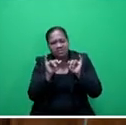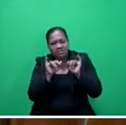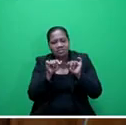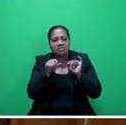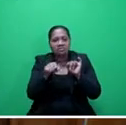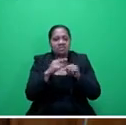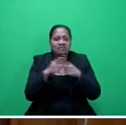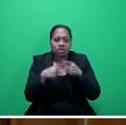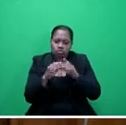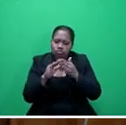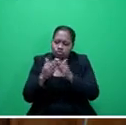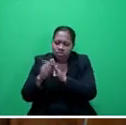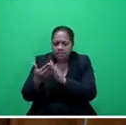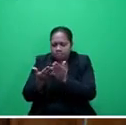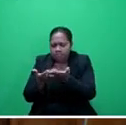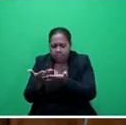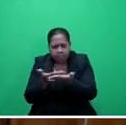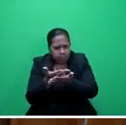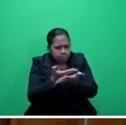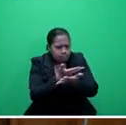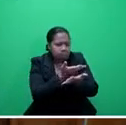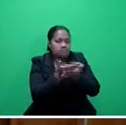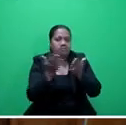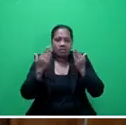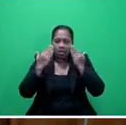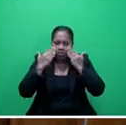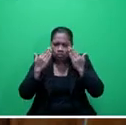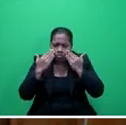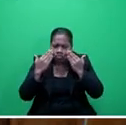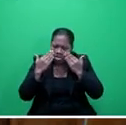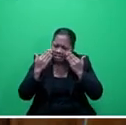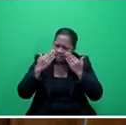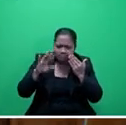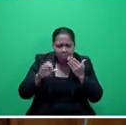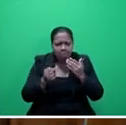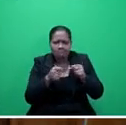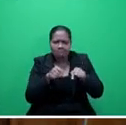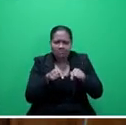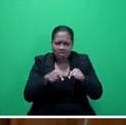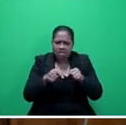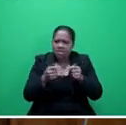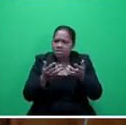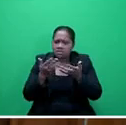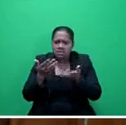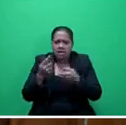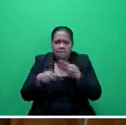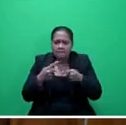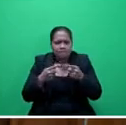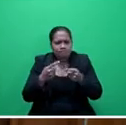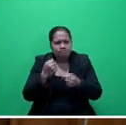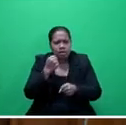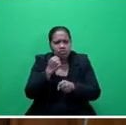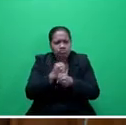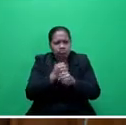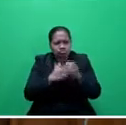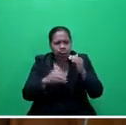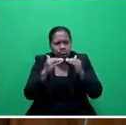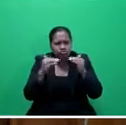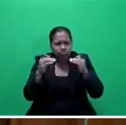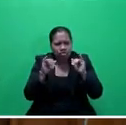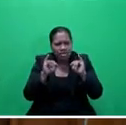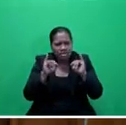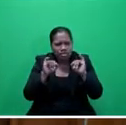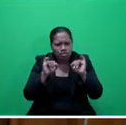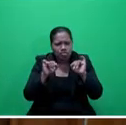community consultation, whereby awareness and information dissemination regarding gender issues were undertaken. The committee report will